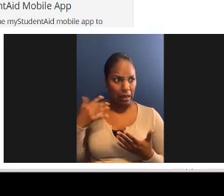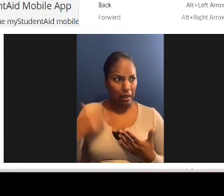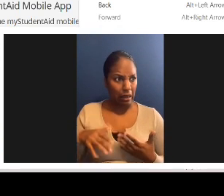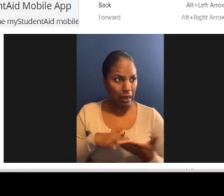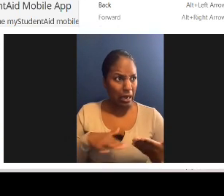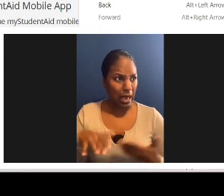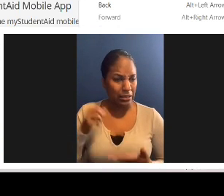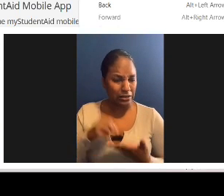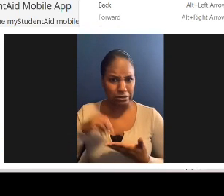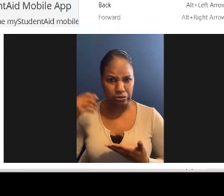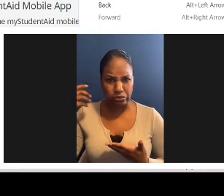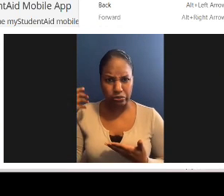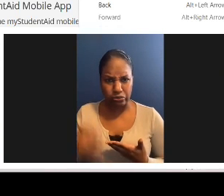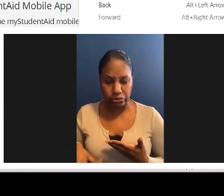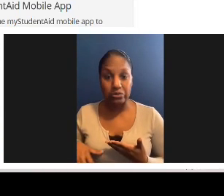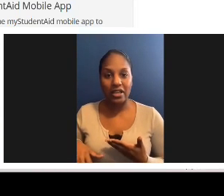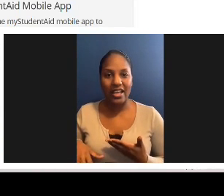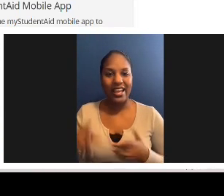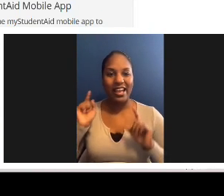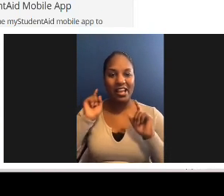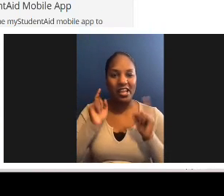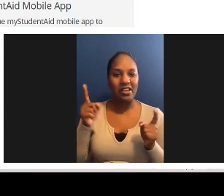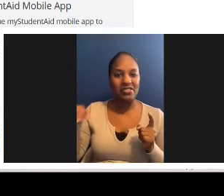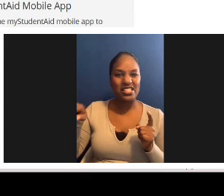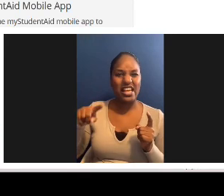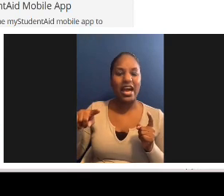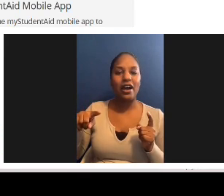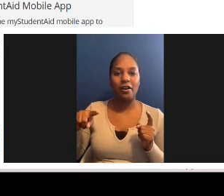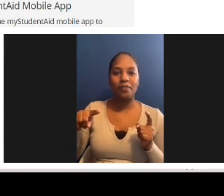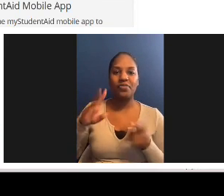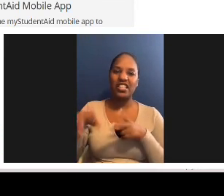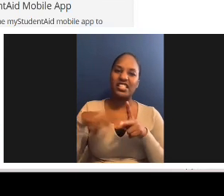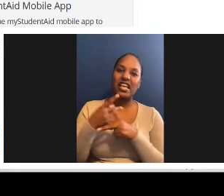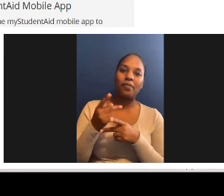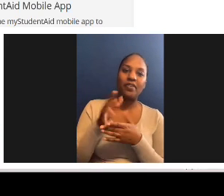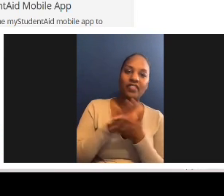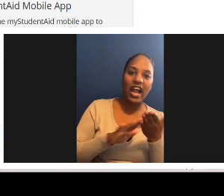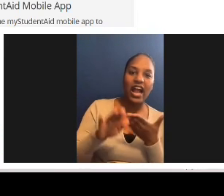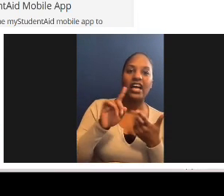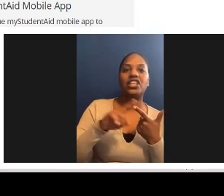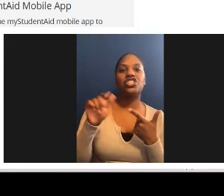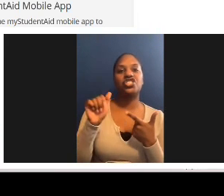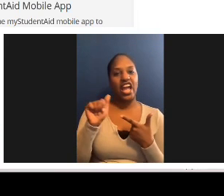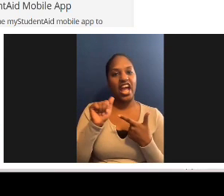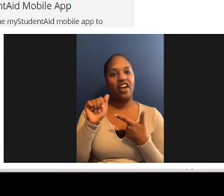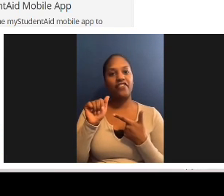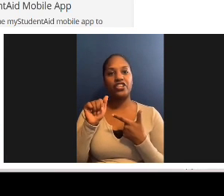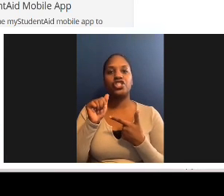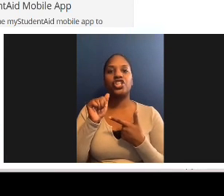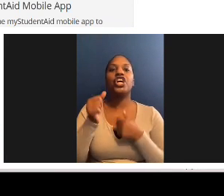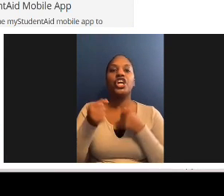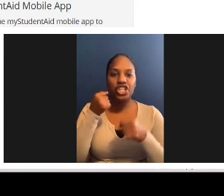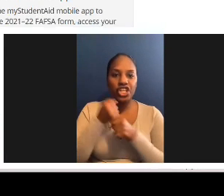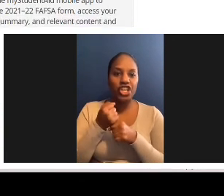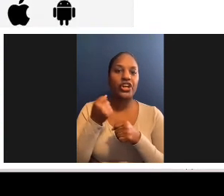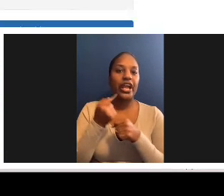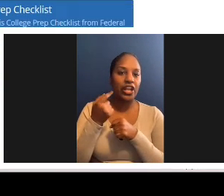is. So this gives them a type of college at an average year tuition and fees.